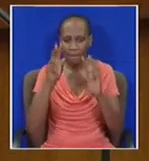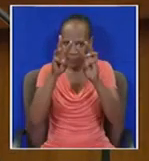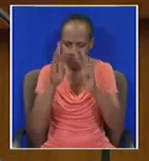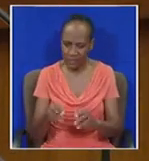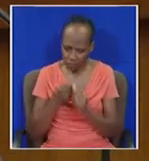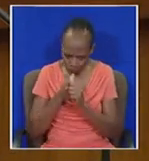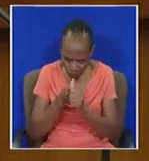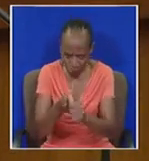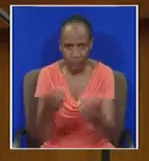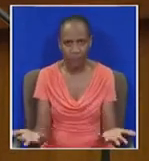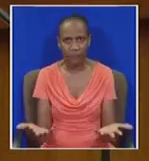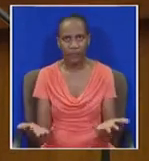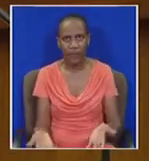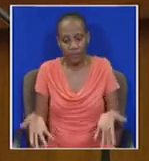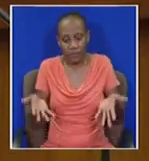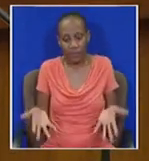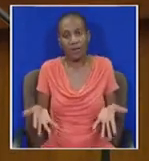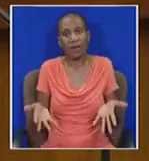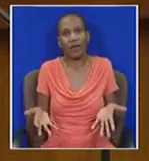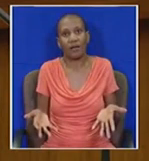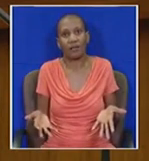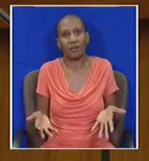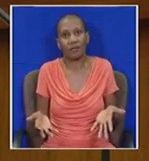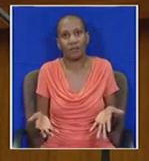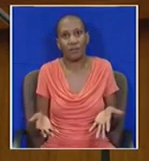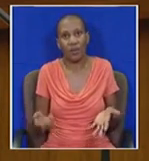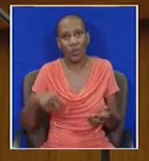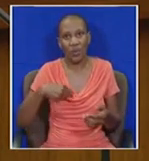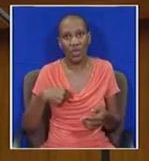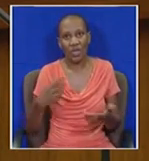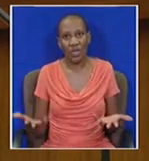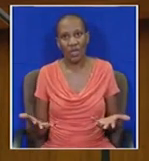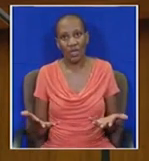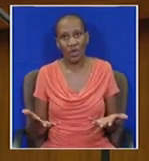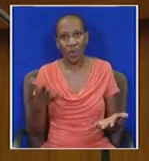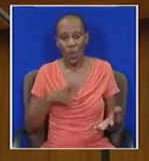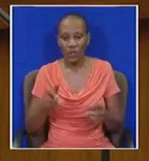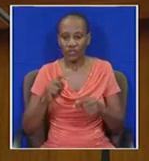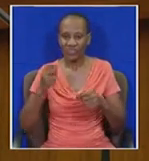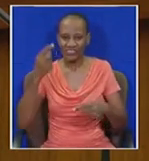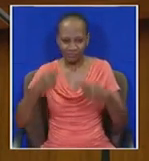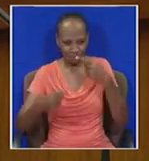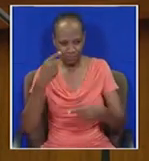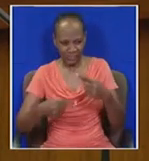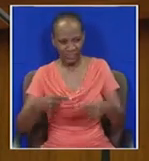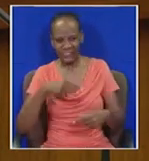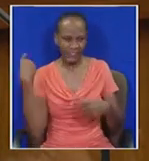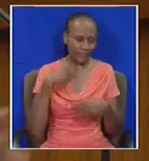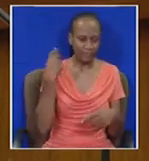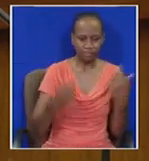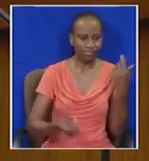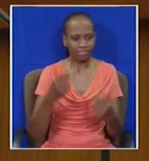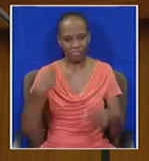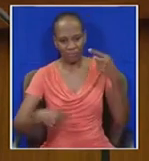hands. This is why we did not opt for Nuremberg trials at the time of the dawning